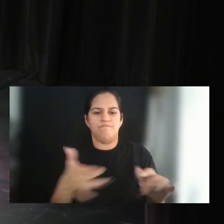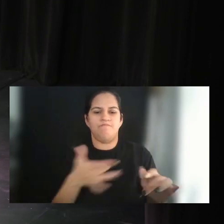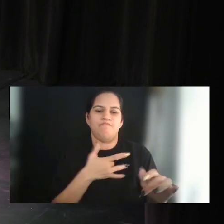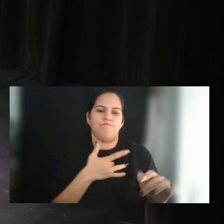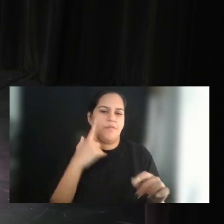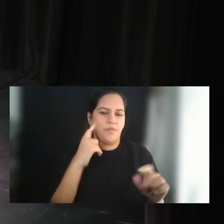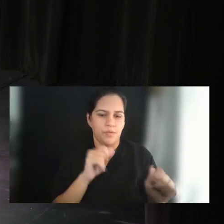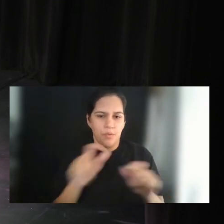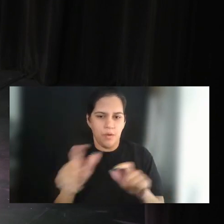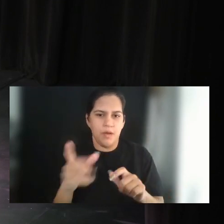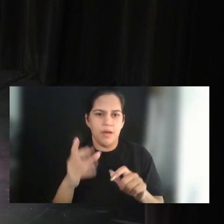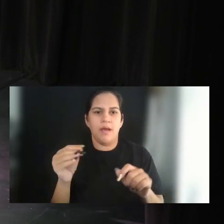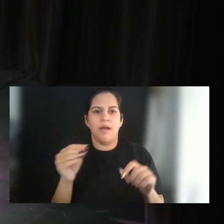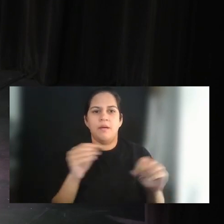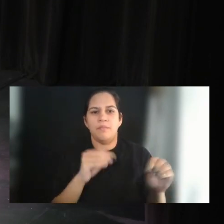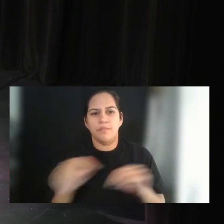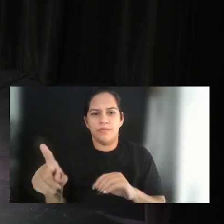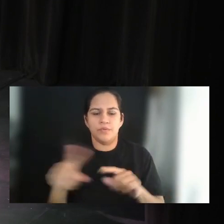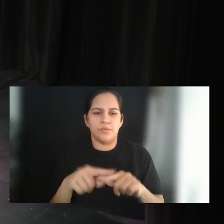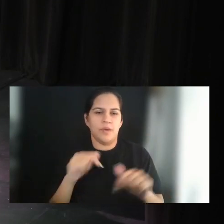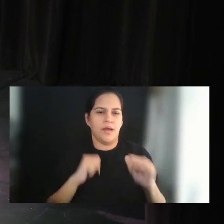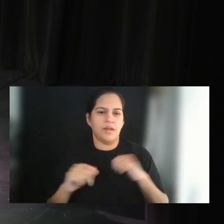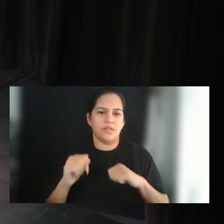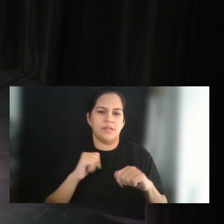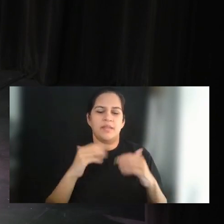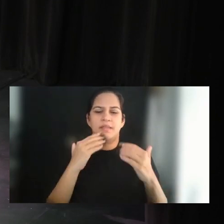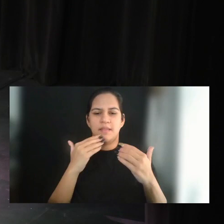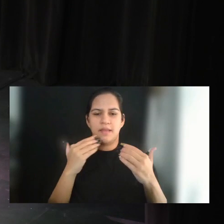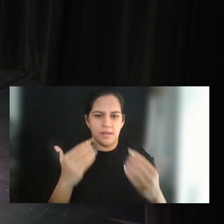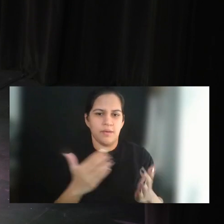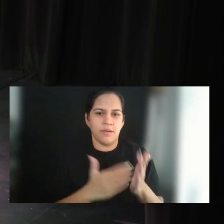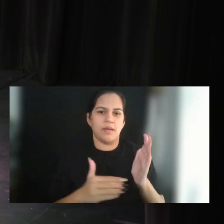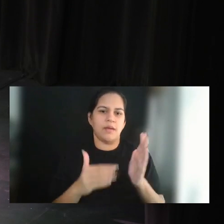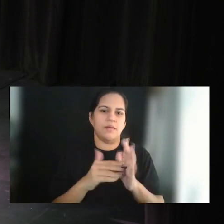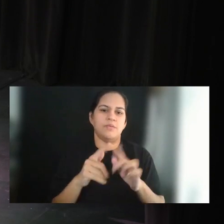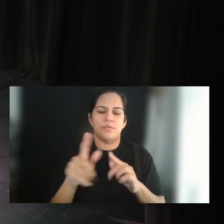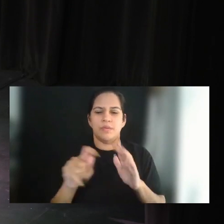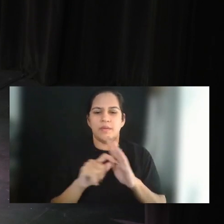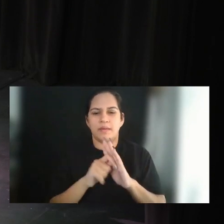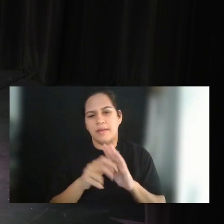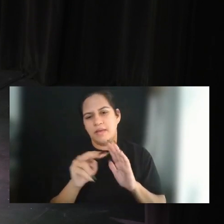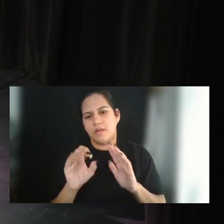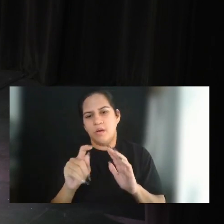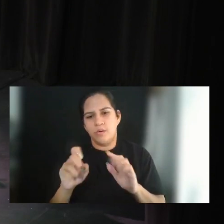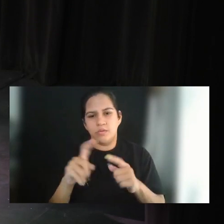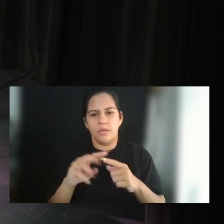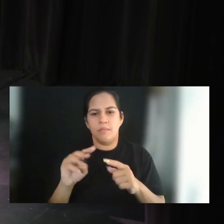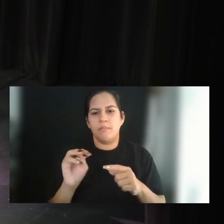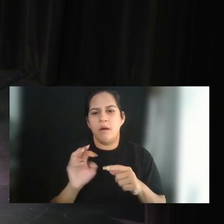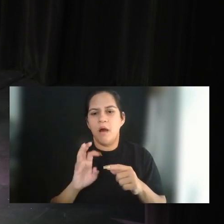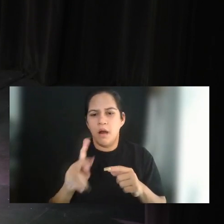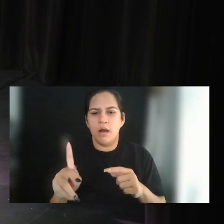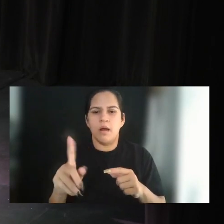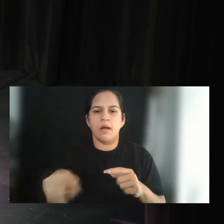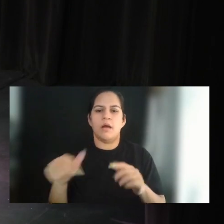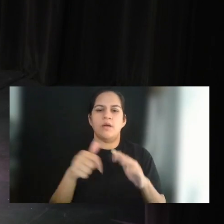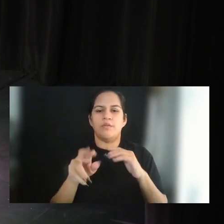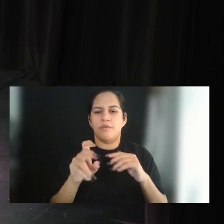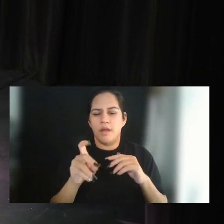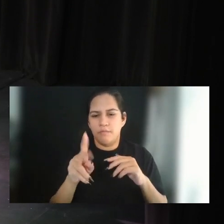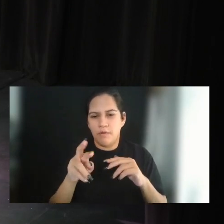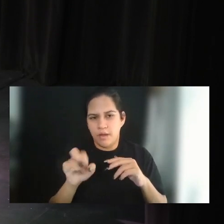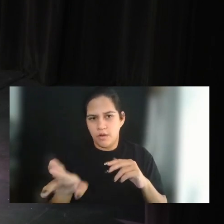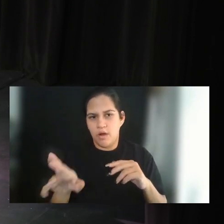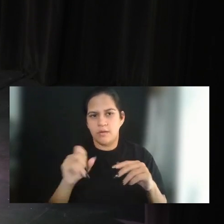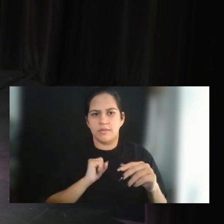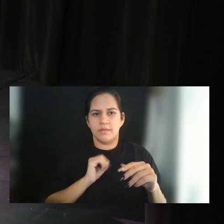into action. Thank you again to the keynotes, to Mark, Under the Radar, and Skirball staff. Mark, do you want to come up and say...